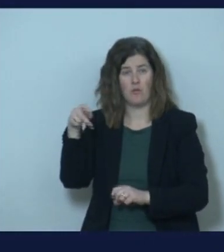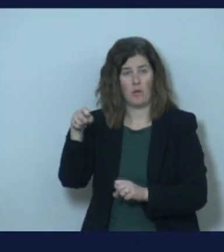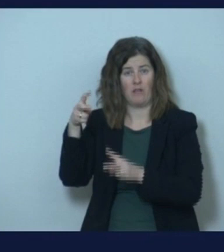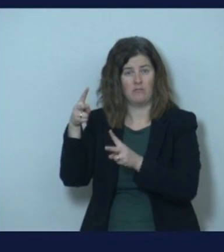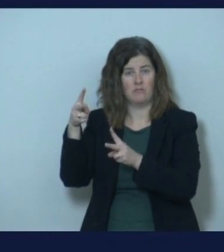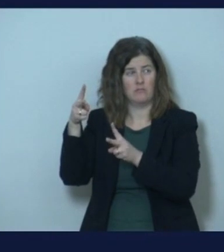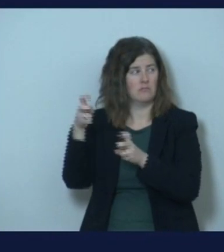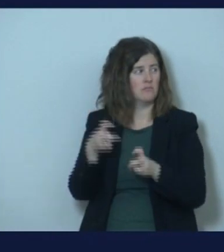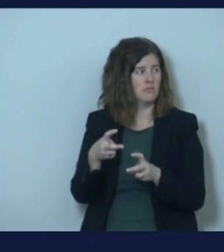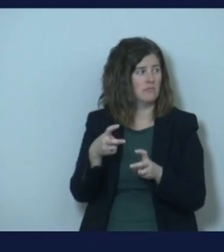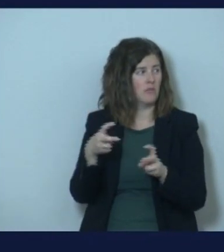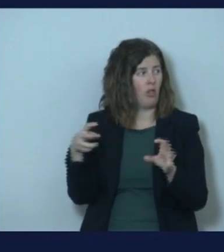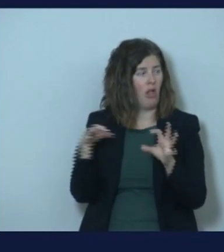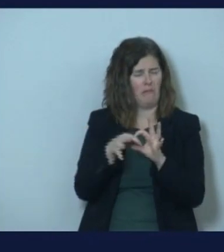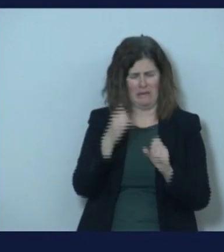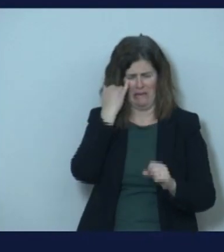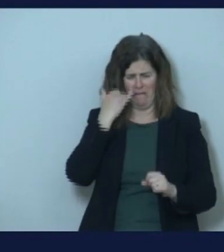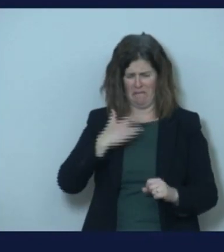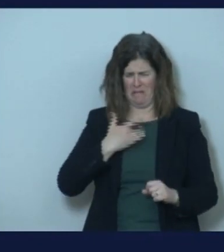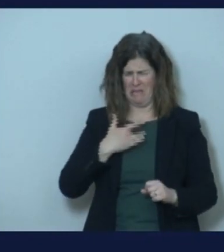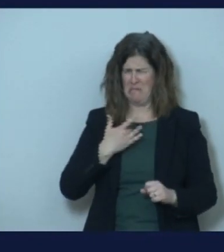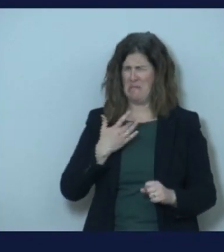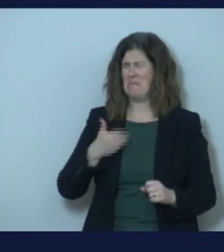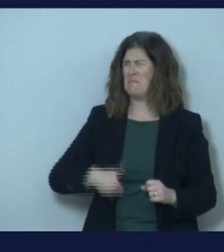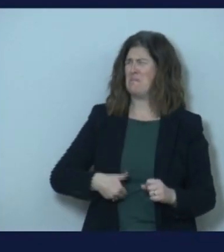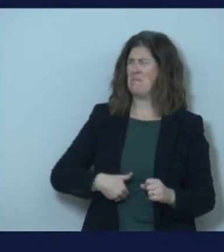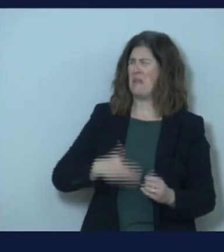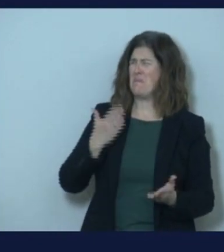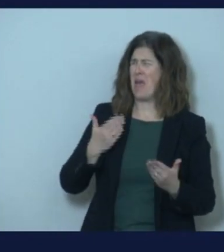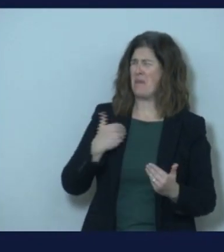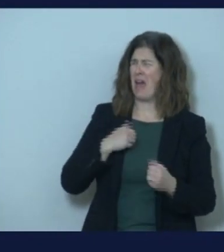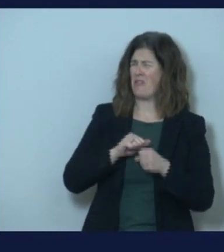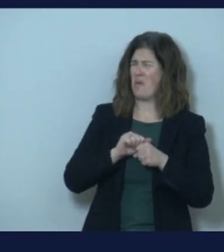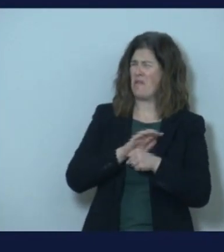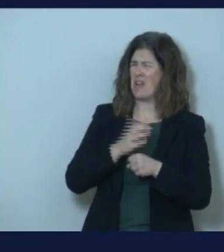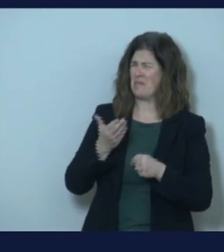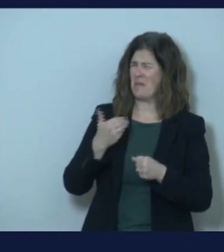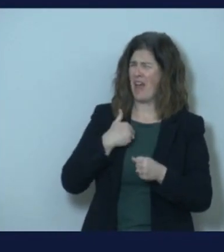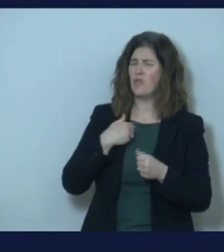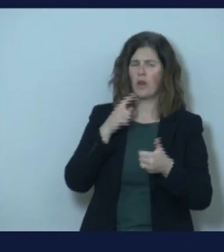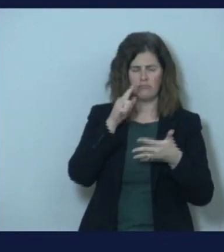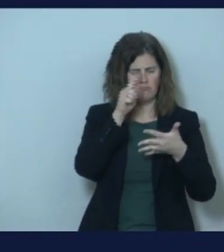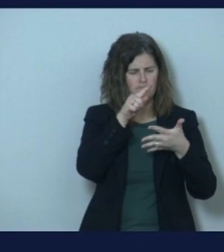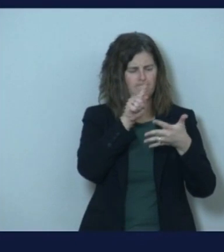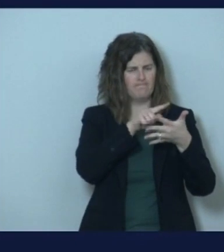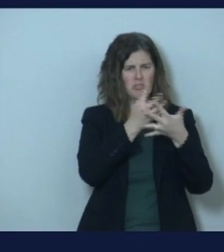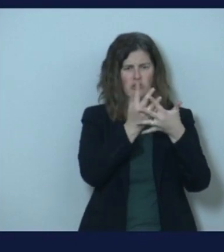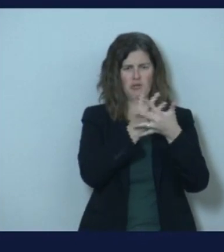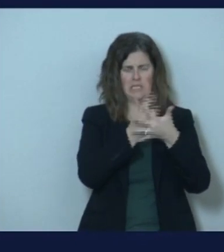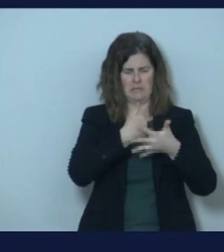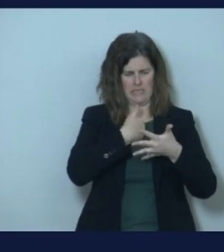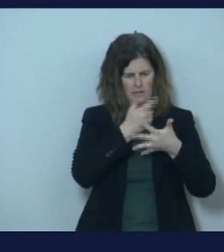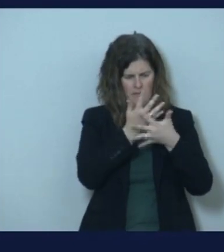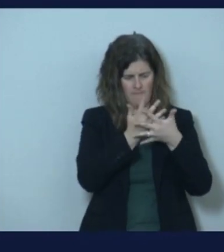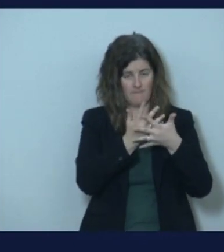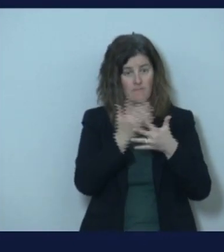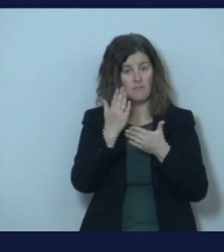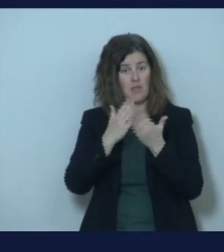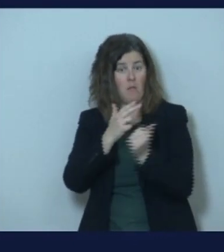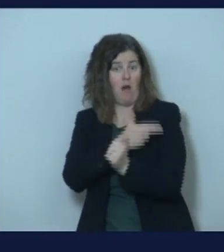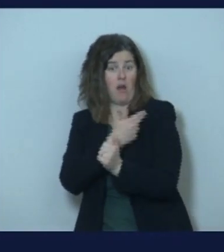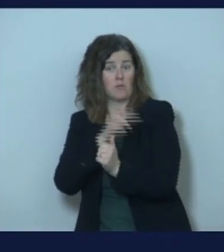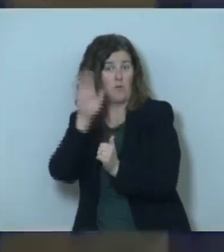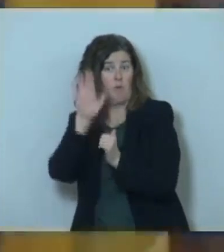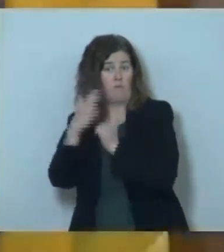sort of get on if you think you've got symptoms and really go through them There are hospitals now around